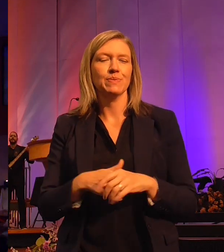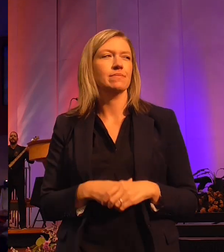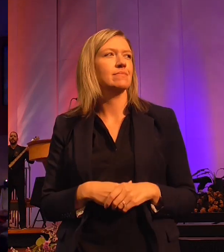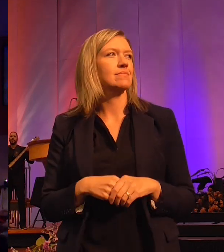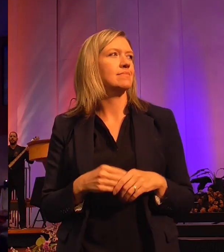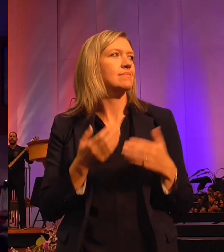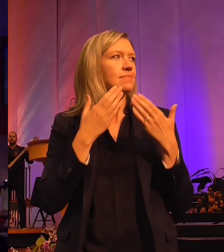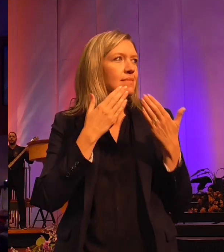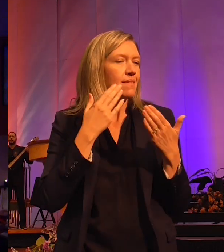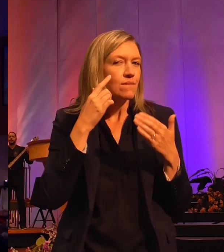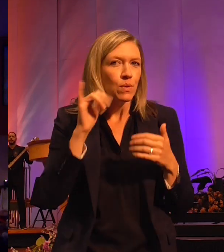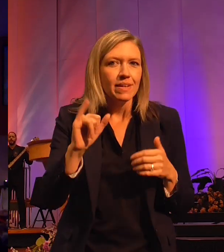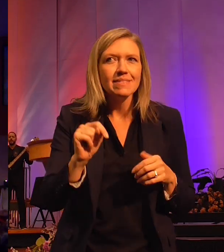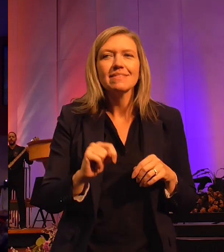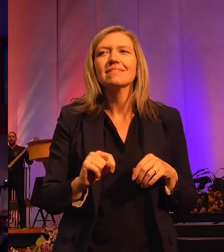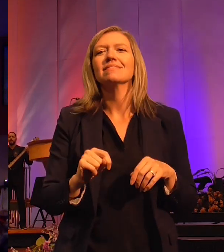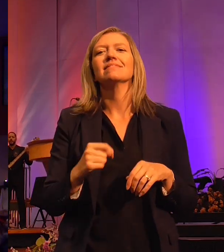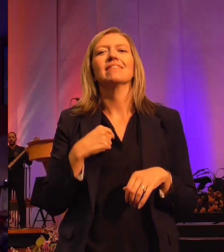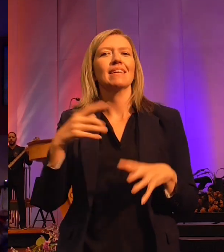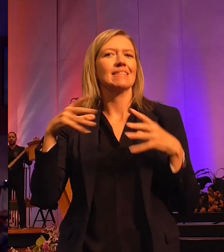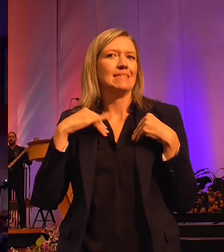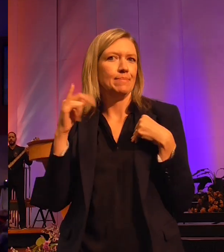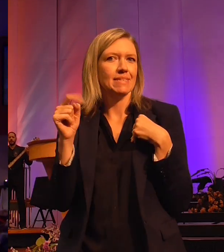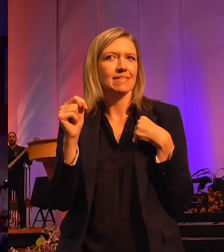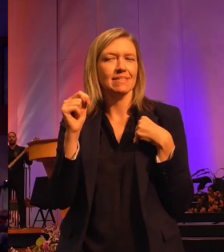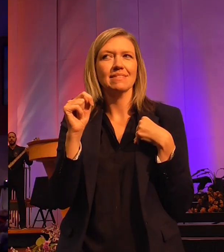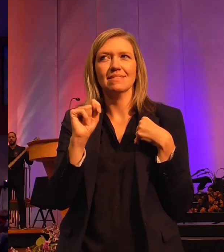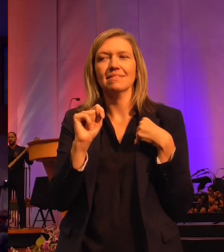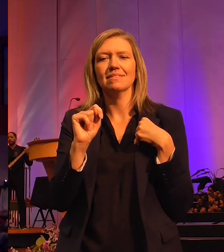I give thanks for it, and I accept it,